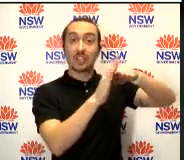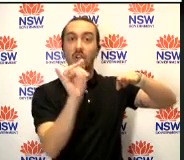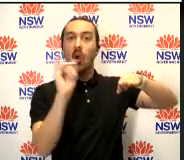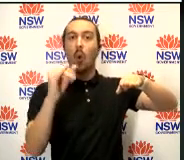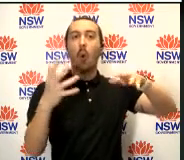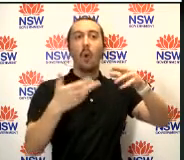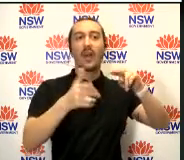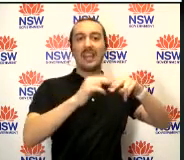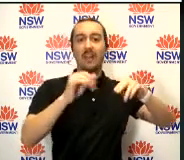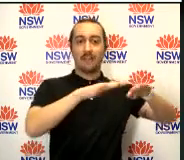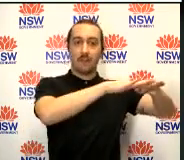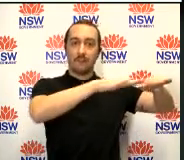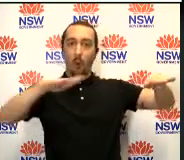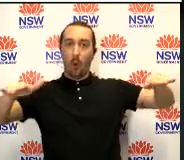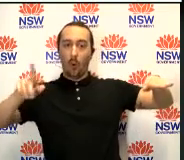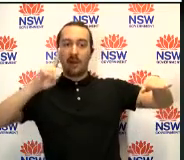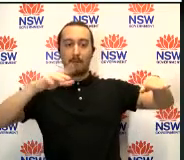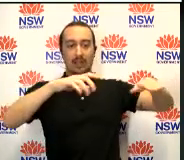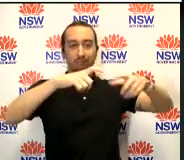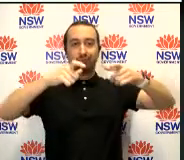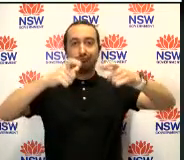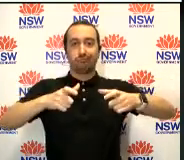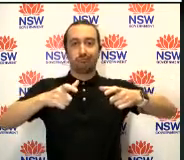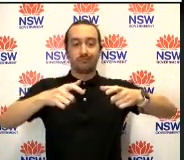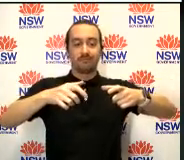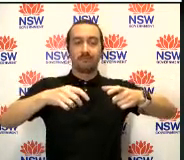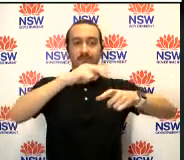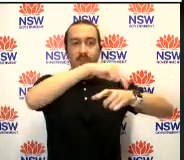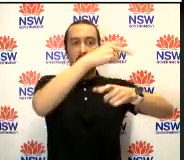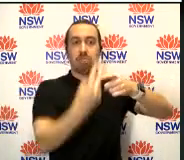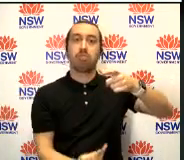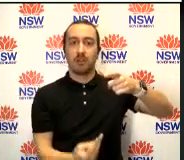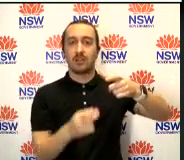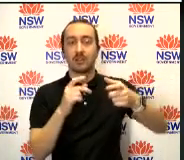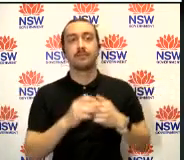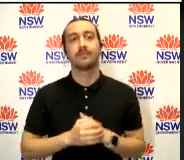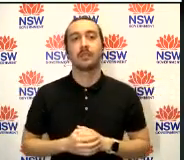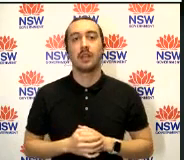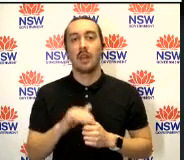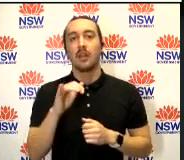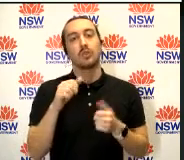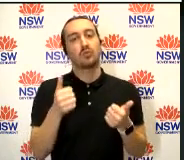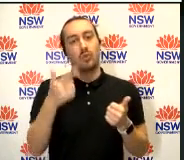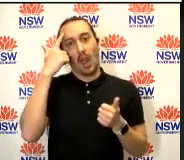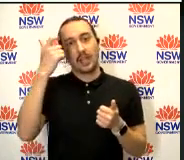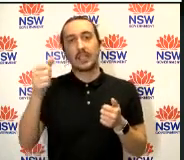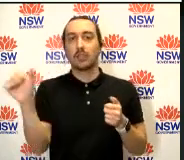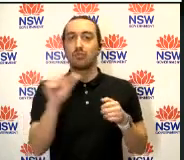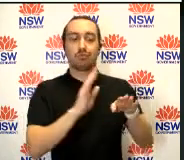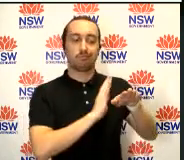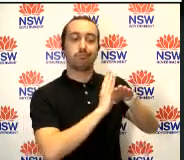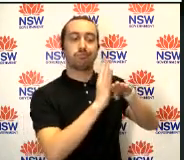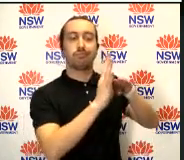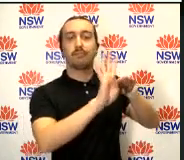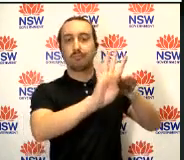will require physical barriers such as temporary guardrails and penetration covers.